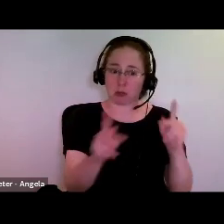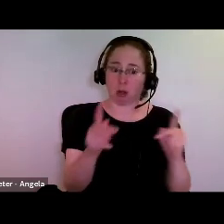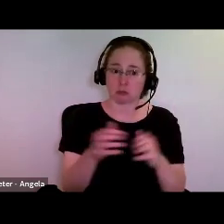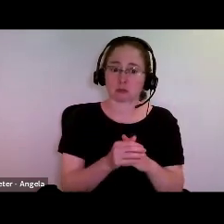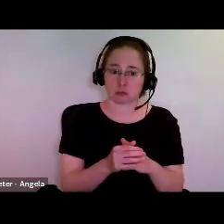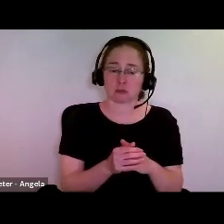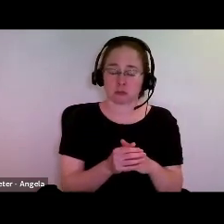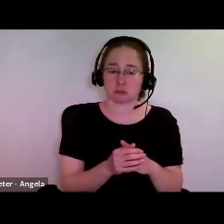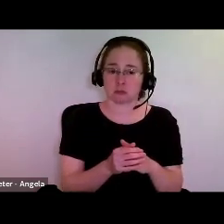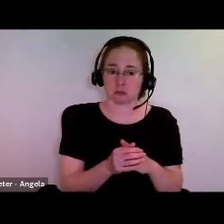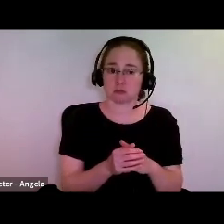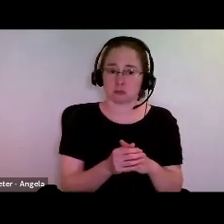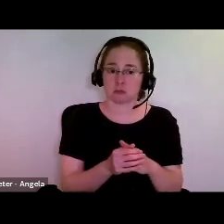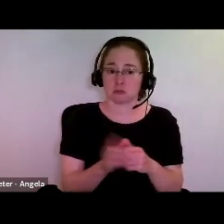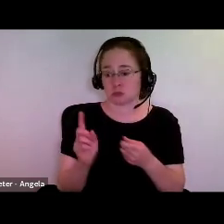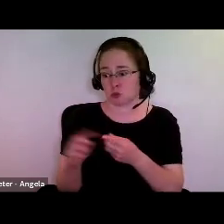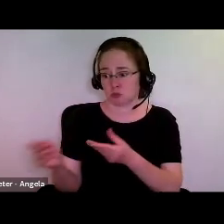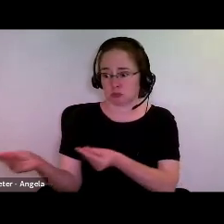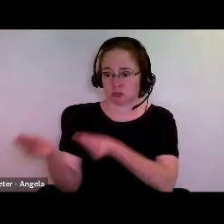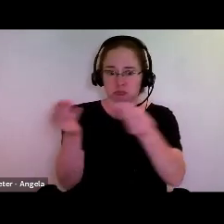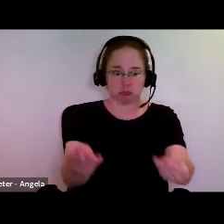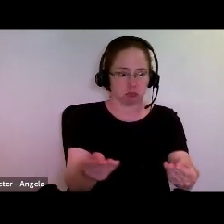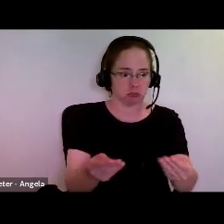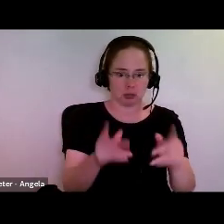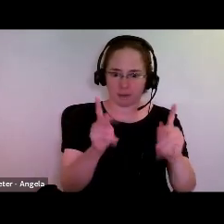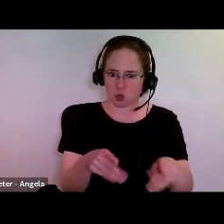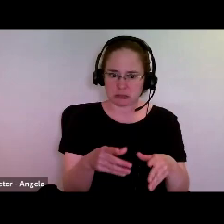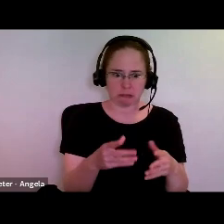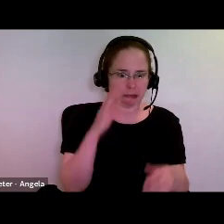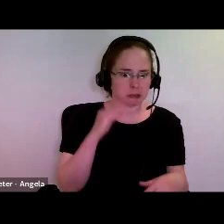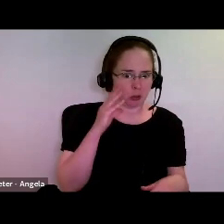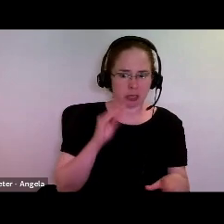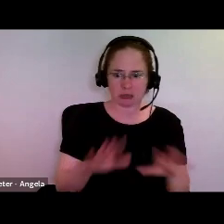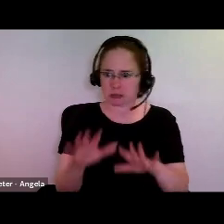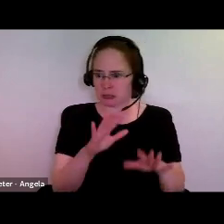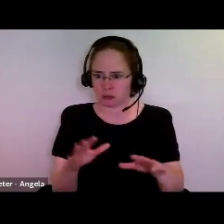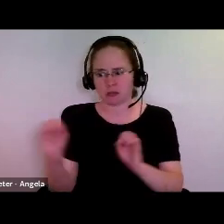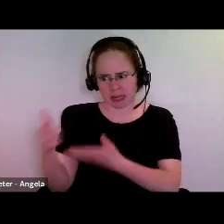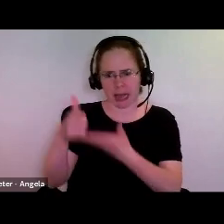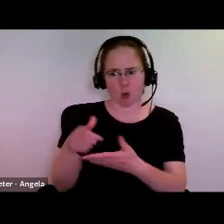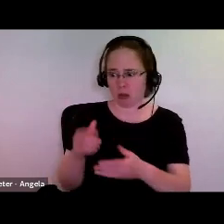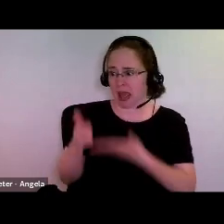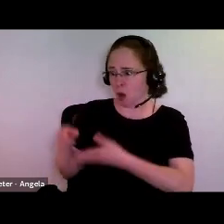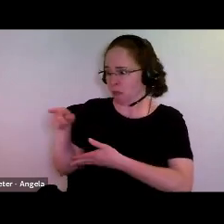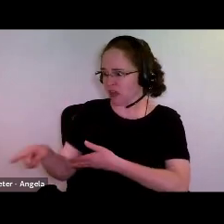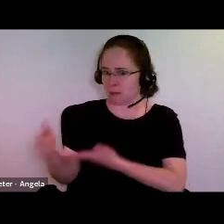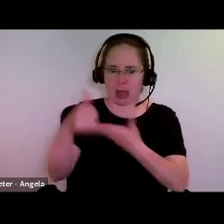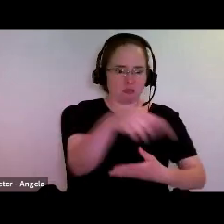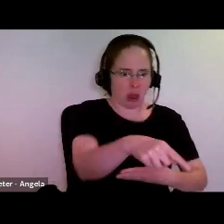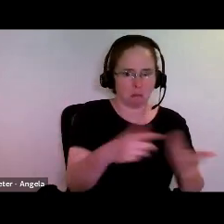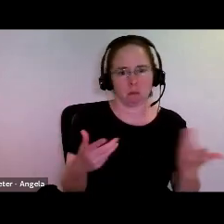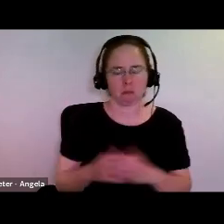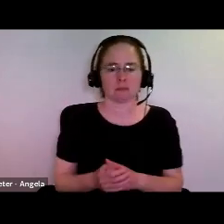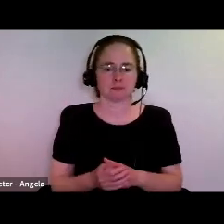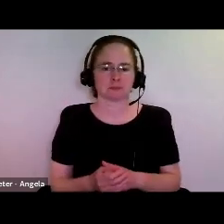so that they can provide what the person navigating the journey needs to get through it. If you go to the next